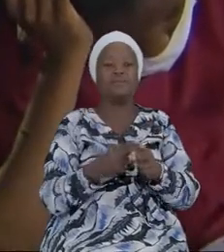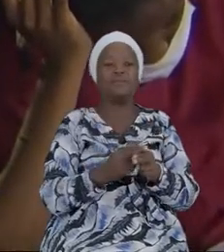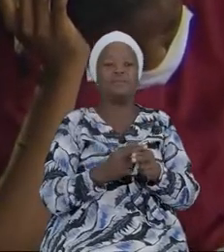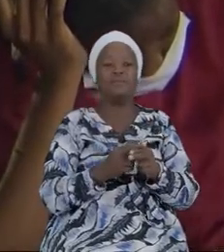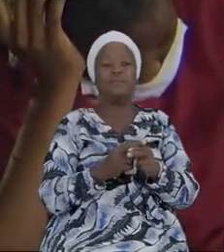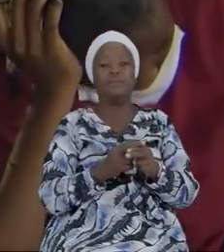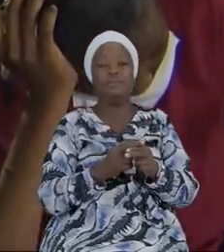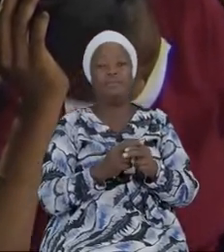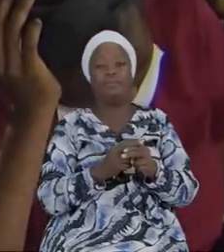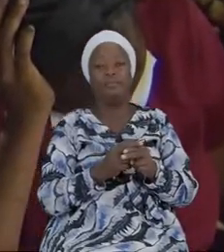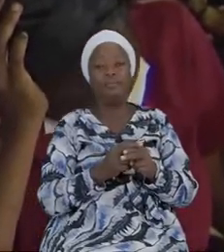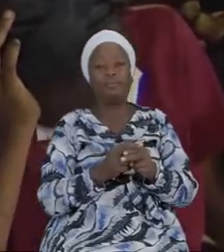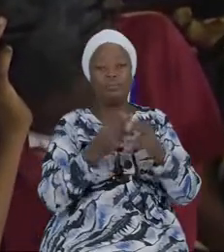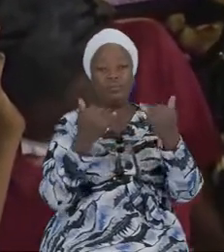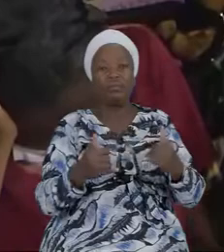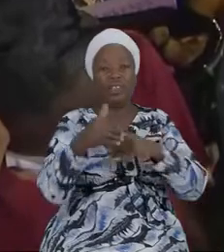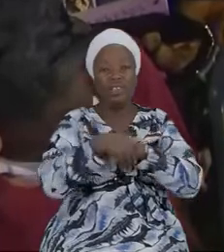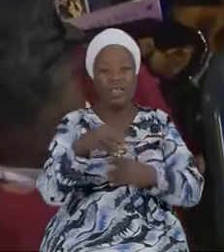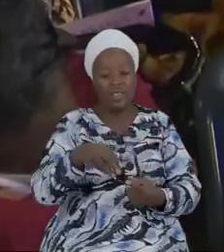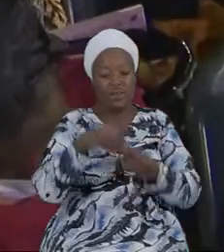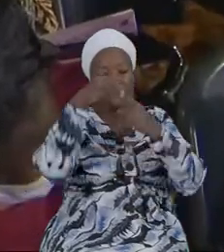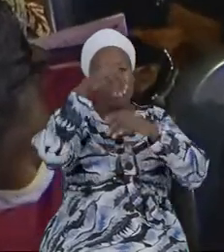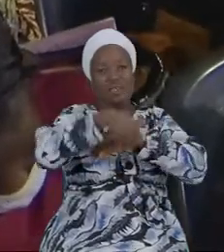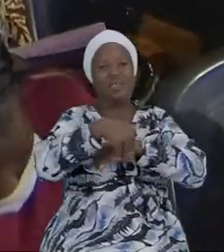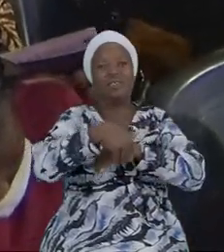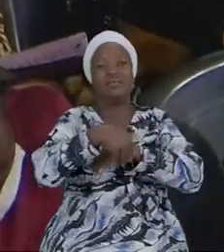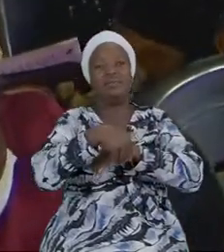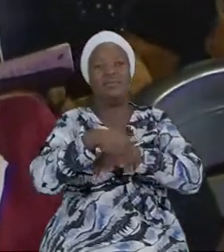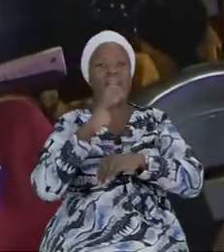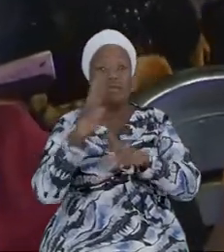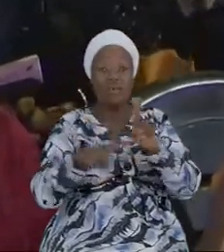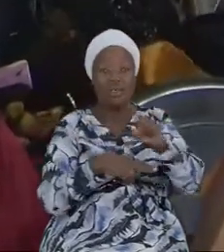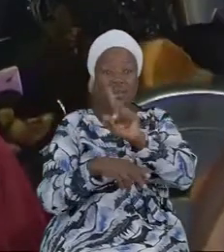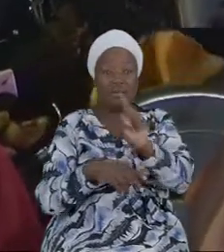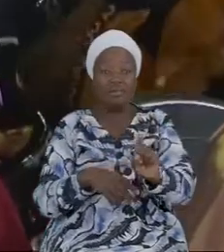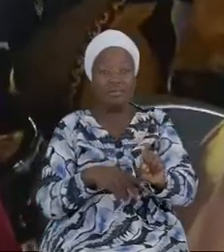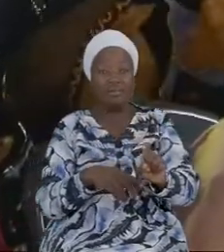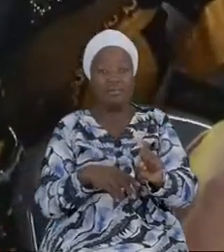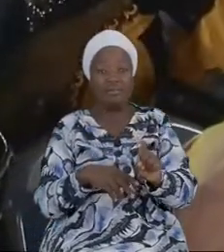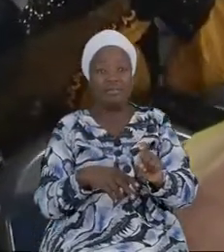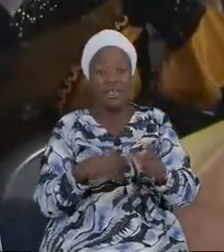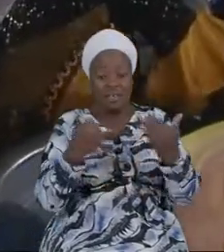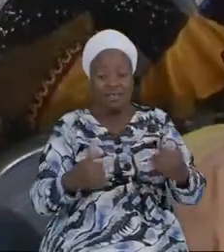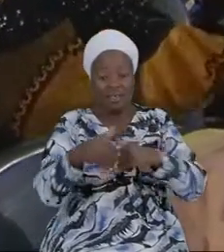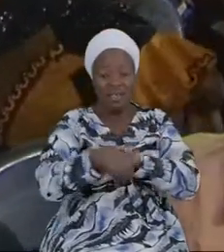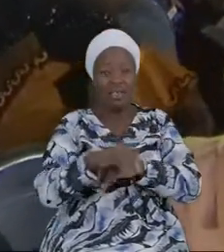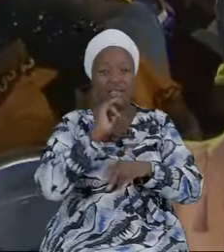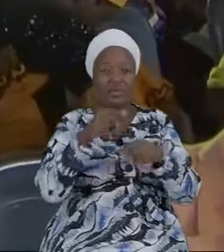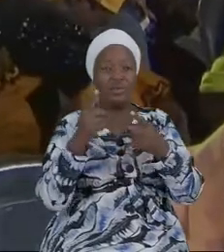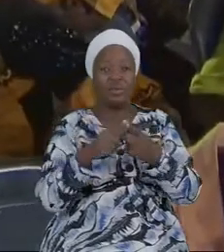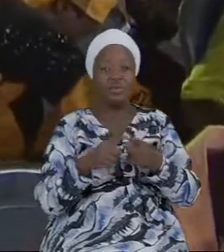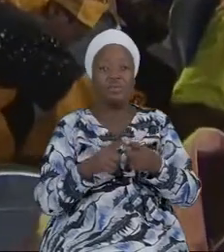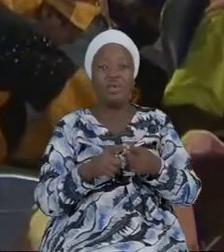name. Tonight, special night. Are you ready? Tonight is going to